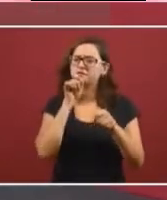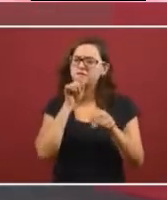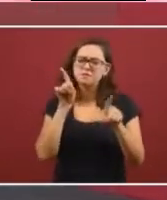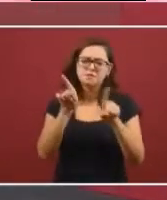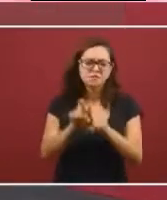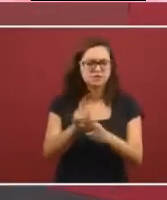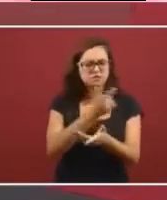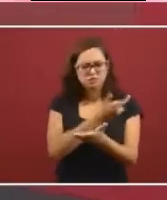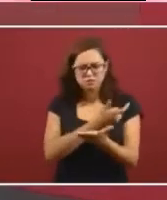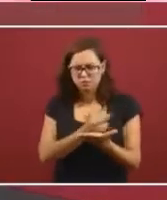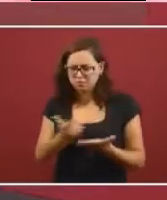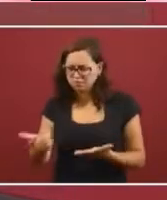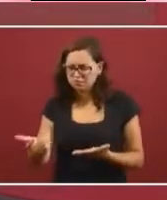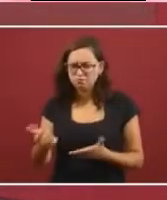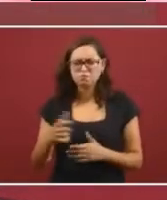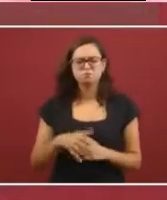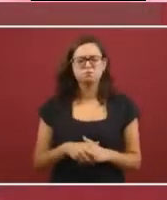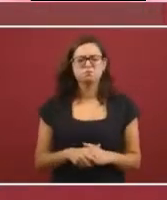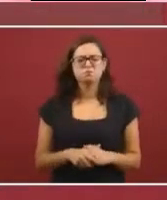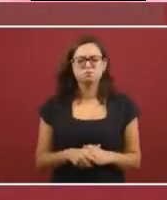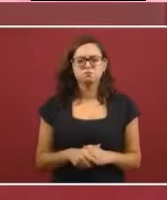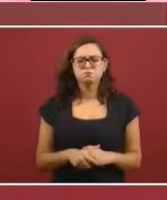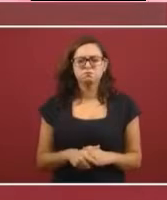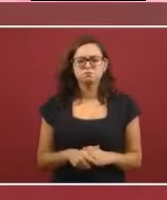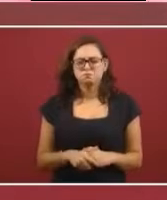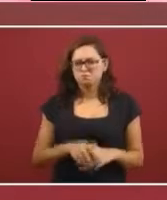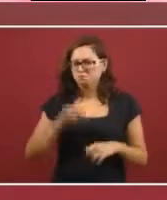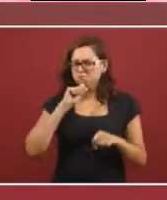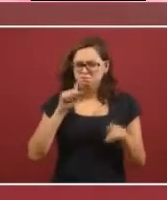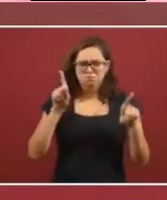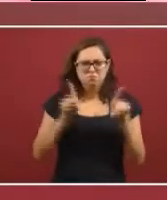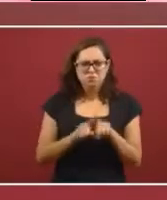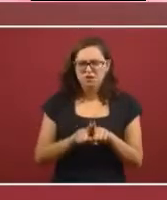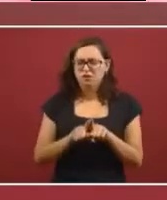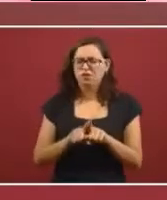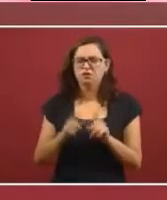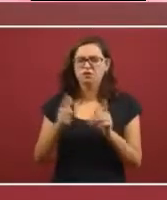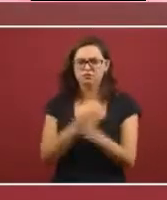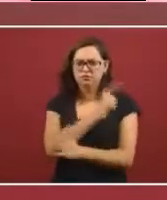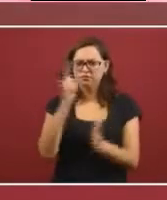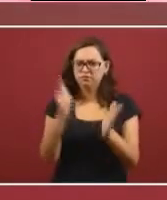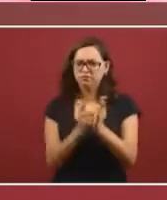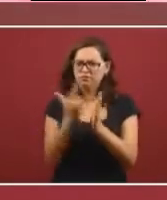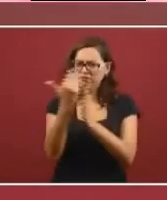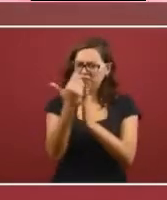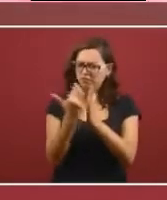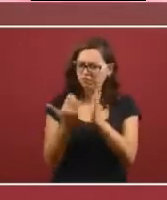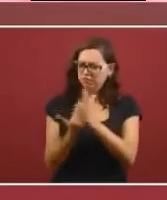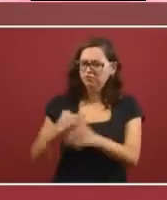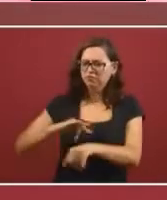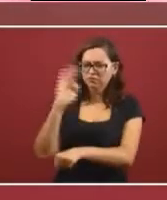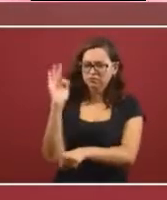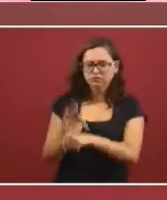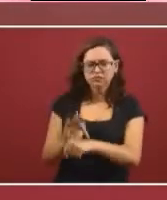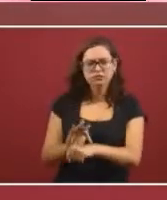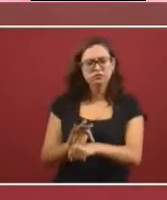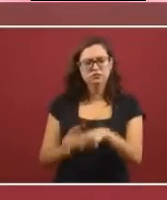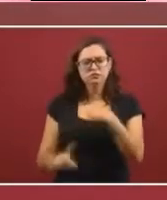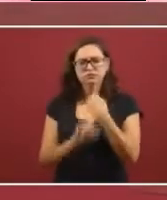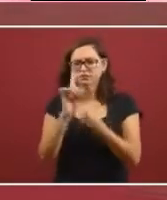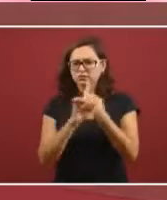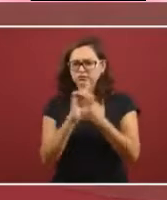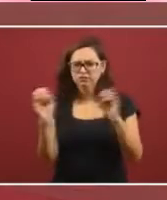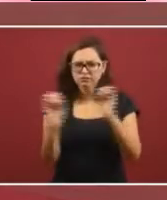And with the same income, with the social security, without any